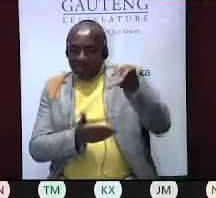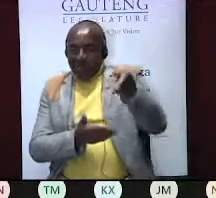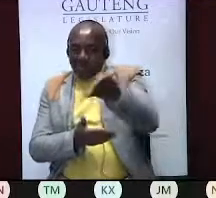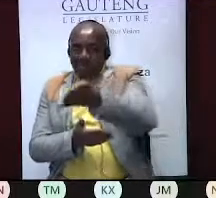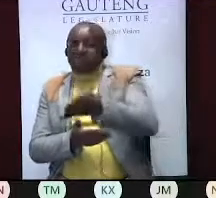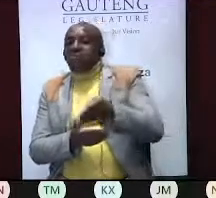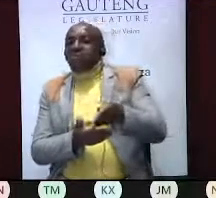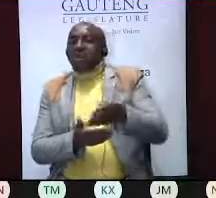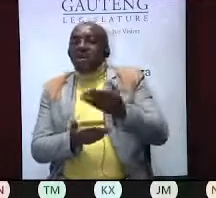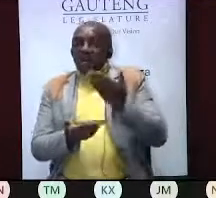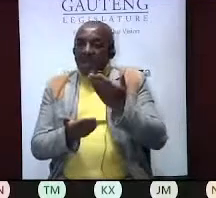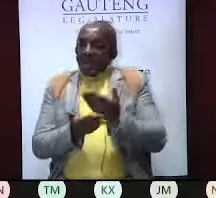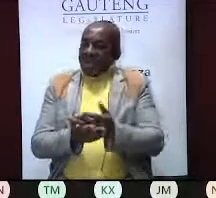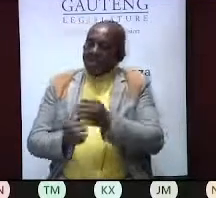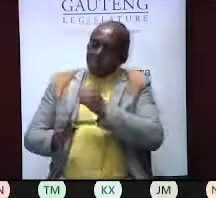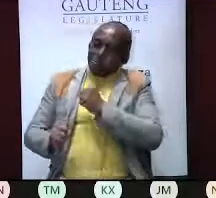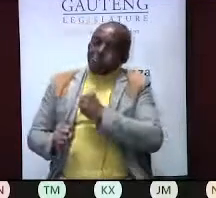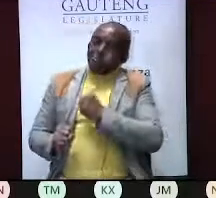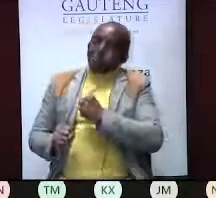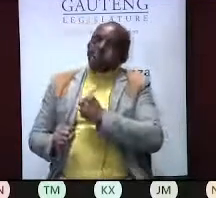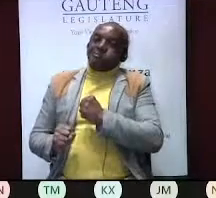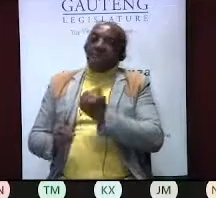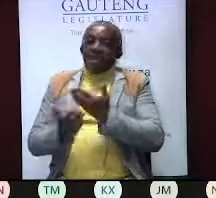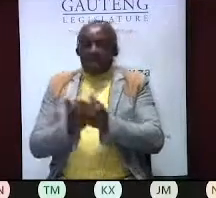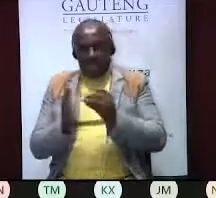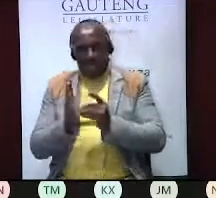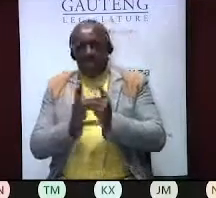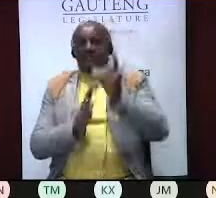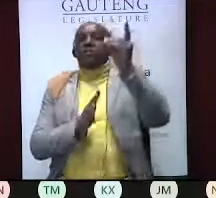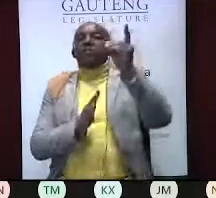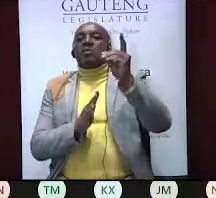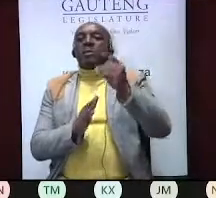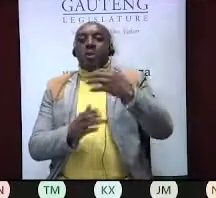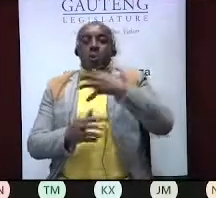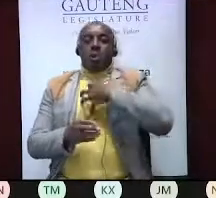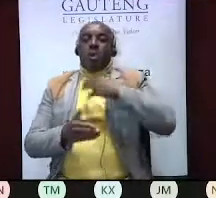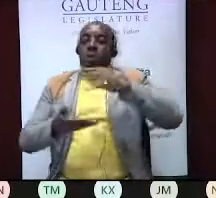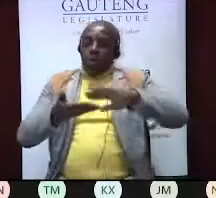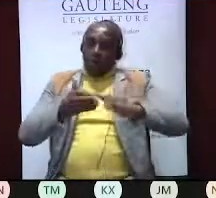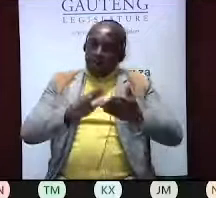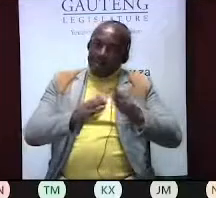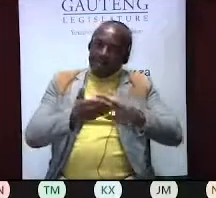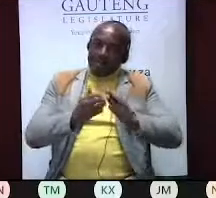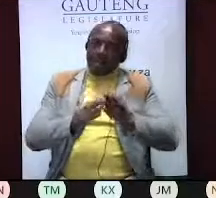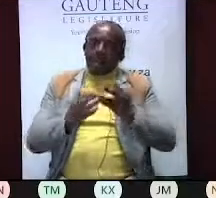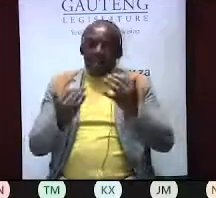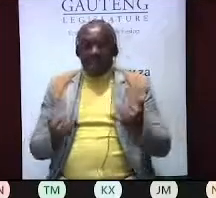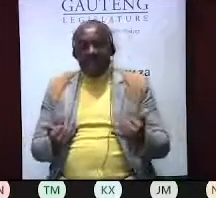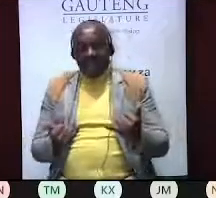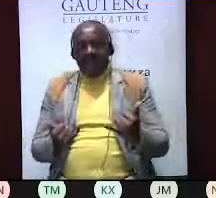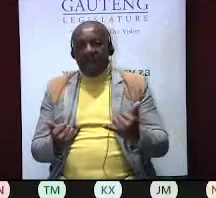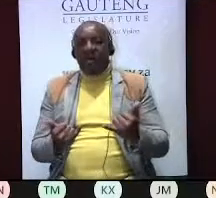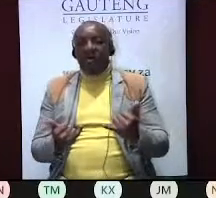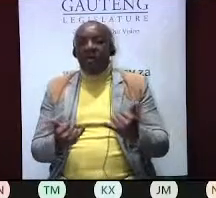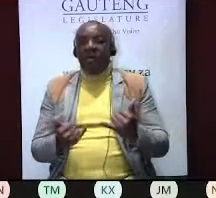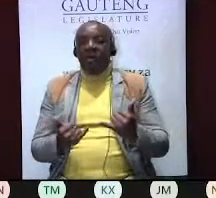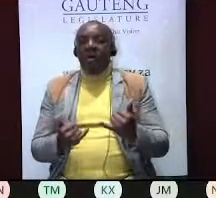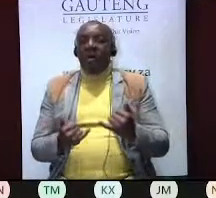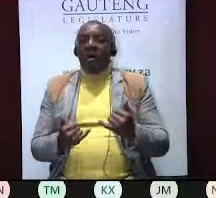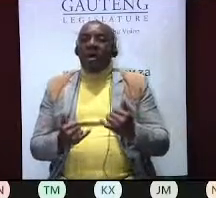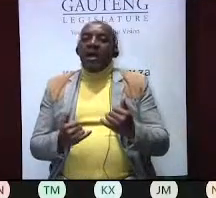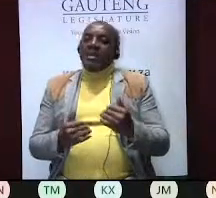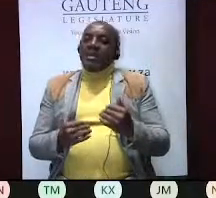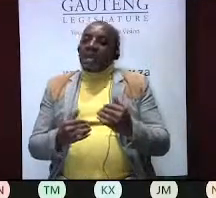integrated, be sustainable and developmental in our communities. Therefore, the interventions that are being brought